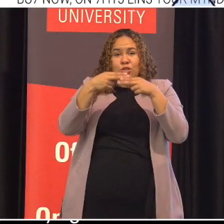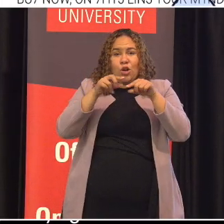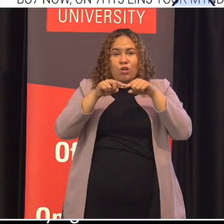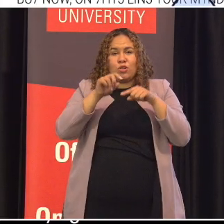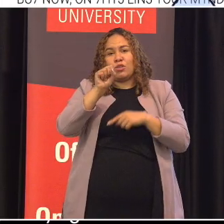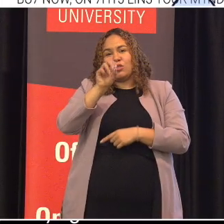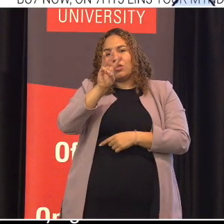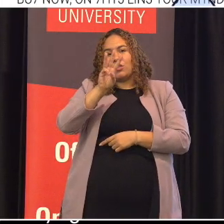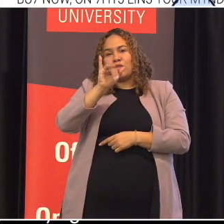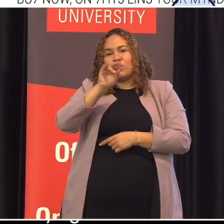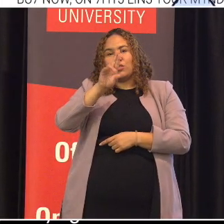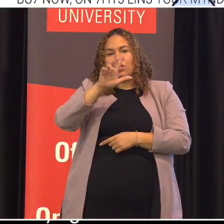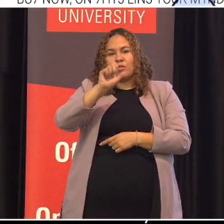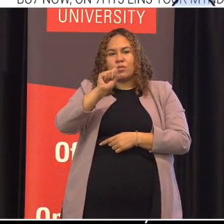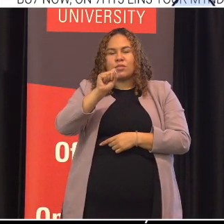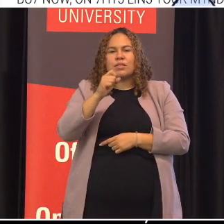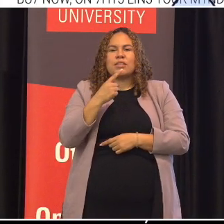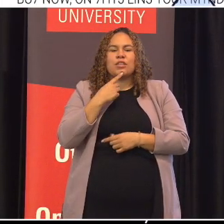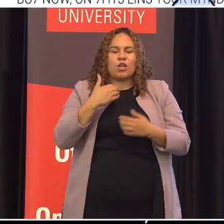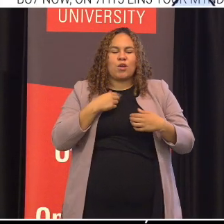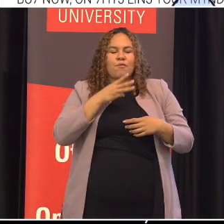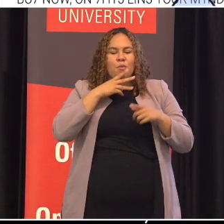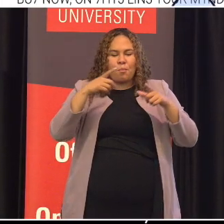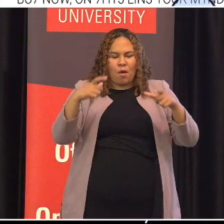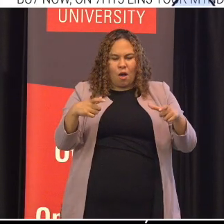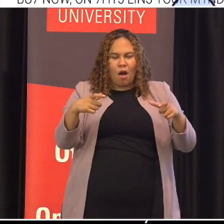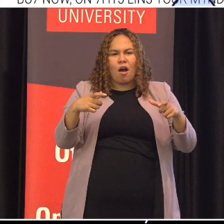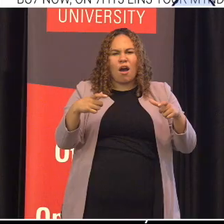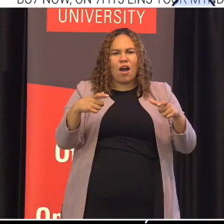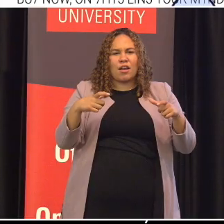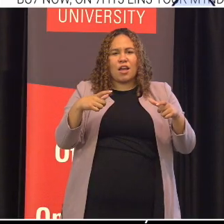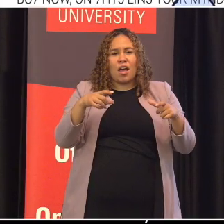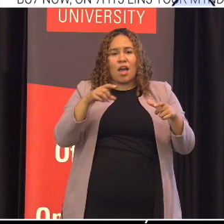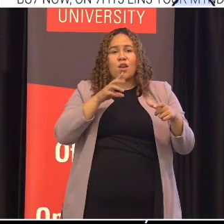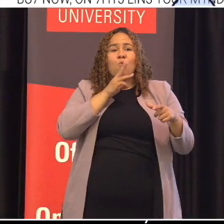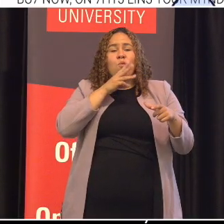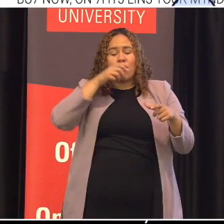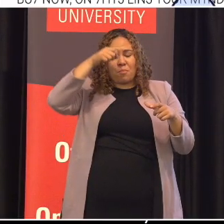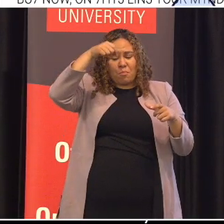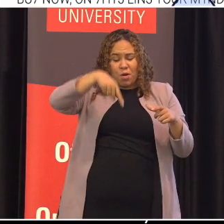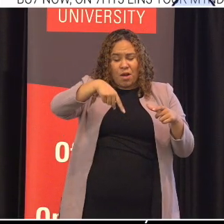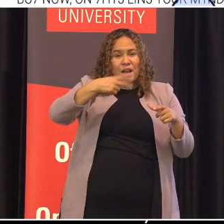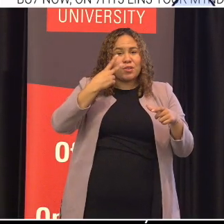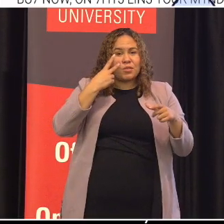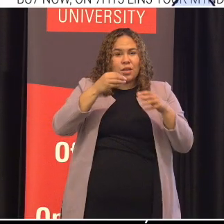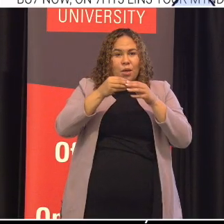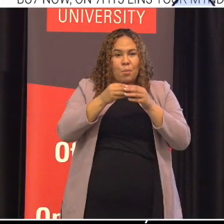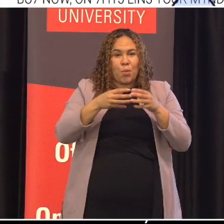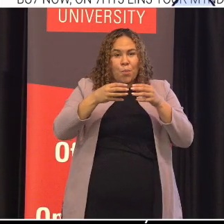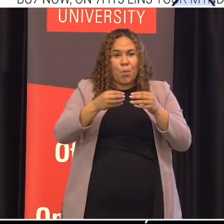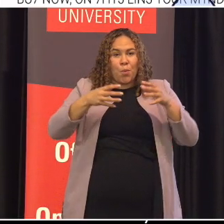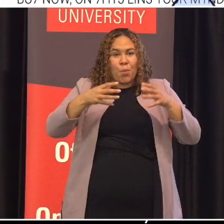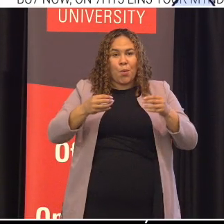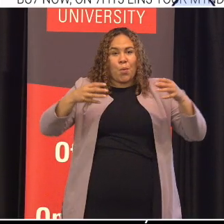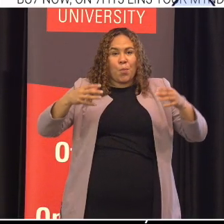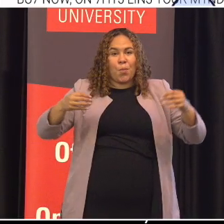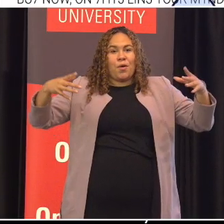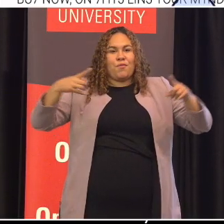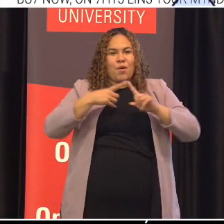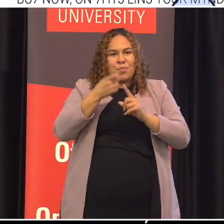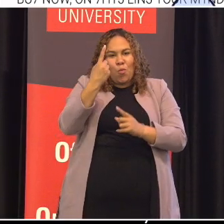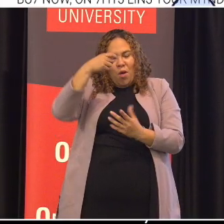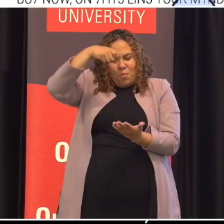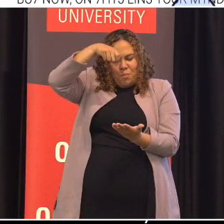kind of like if you have a still pond and you were to drop a drop of water in a still pond and you have those concentric circles that comes out from that center